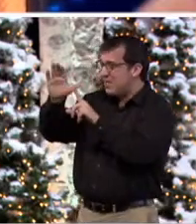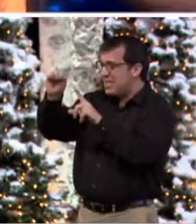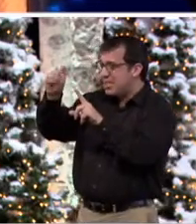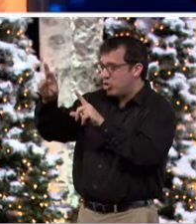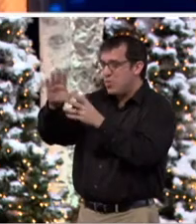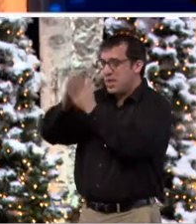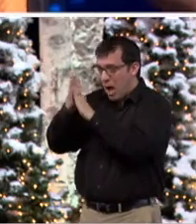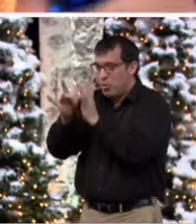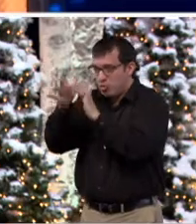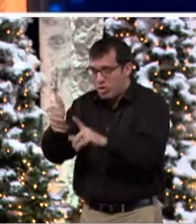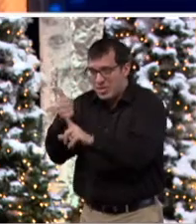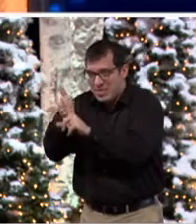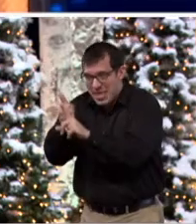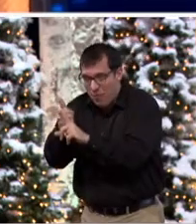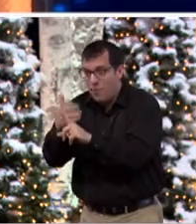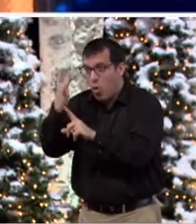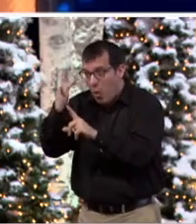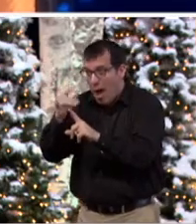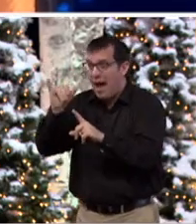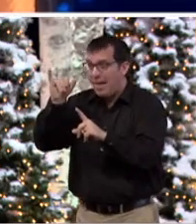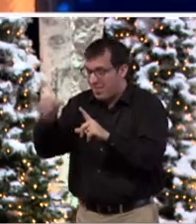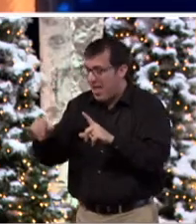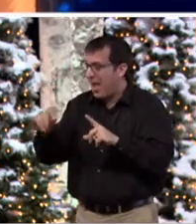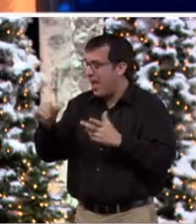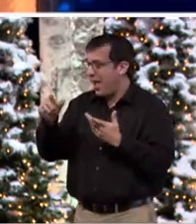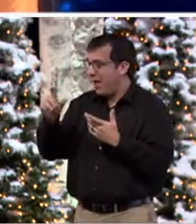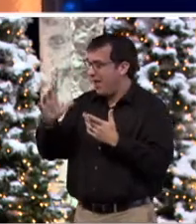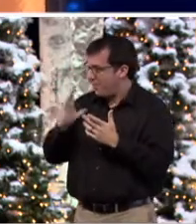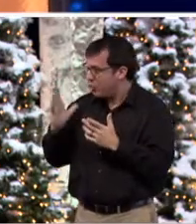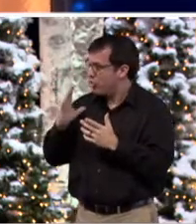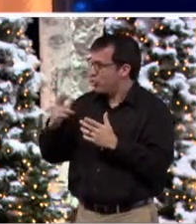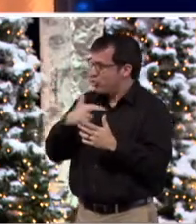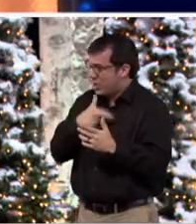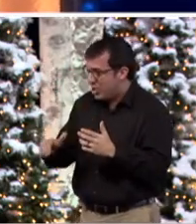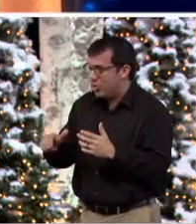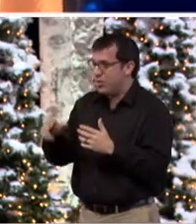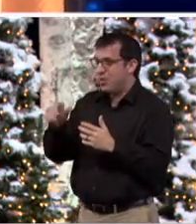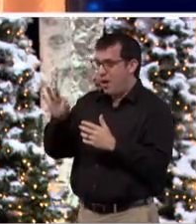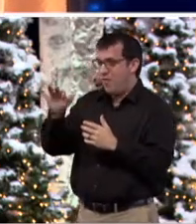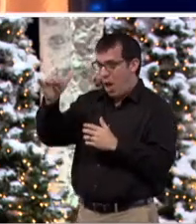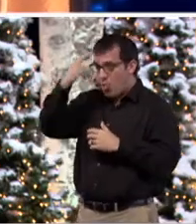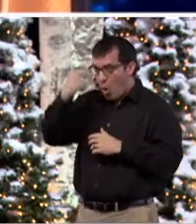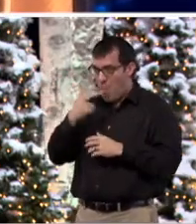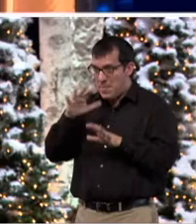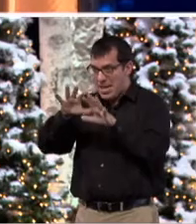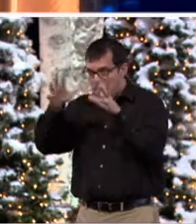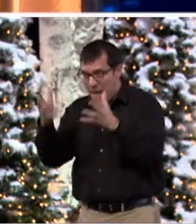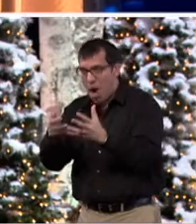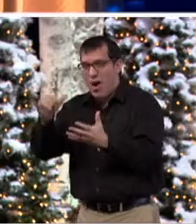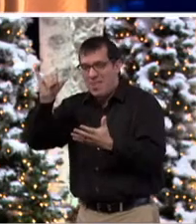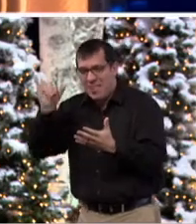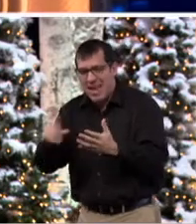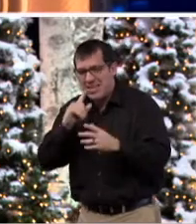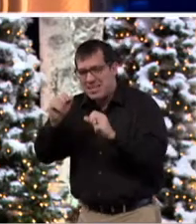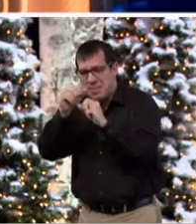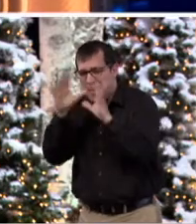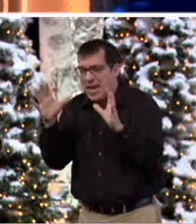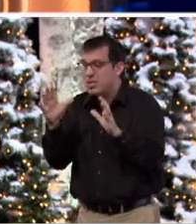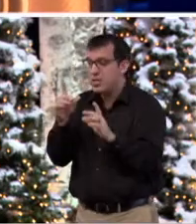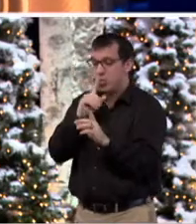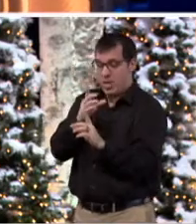And it becomes the official religion of the Roman Empire. Now that's amazing because up till